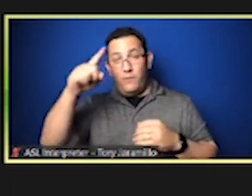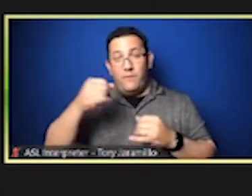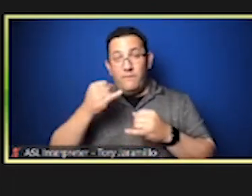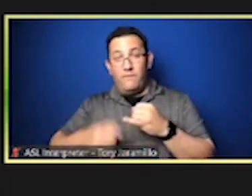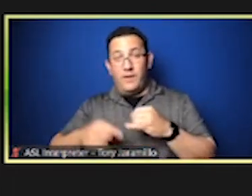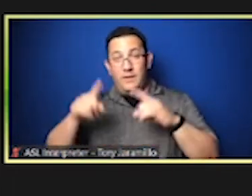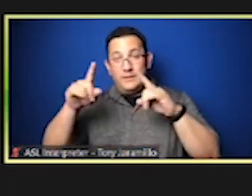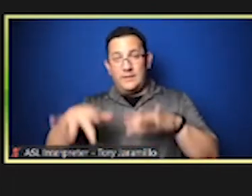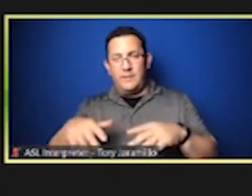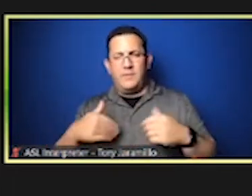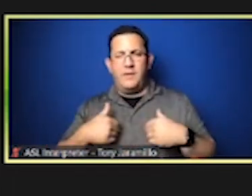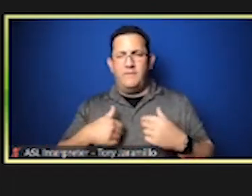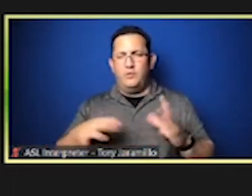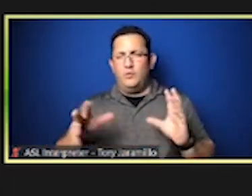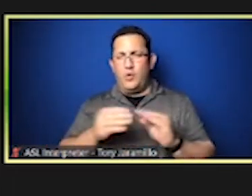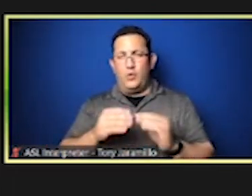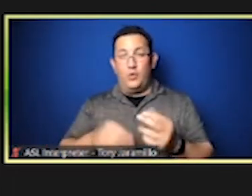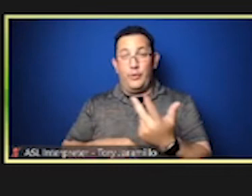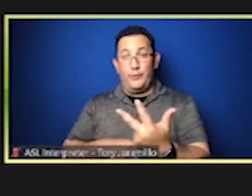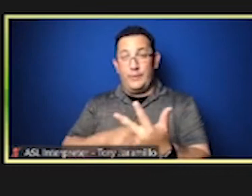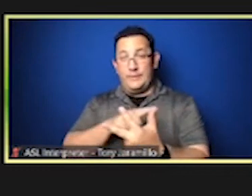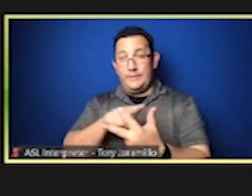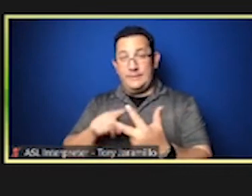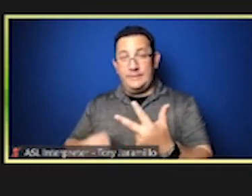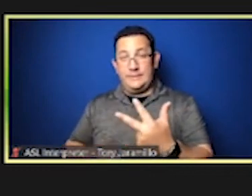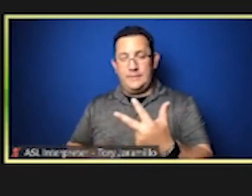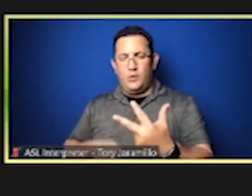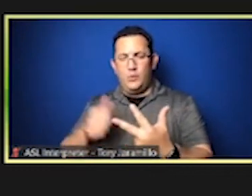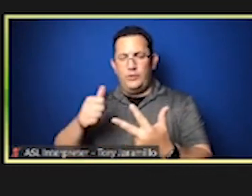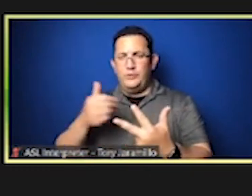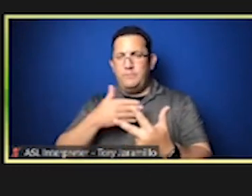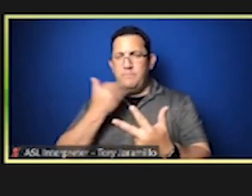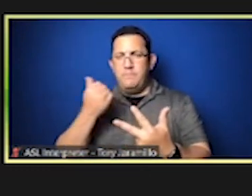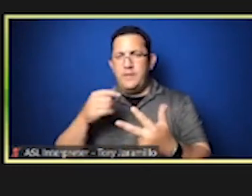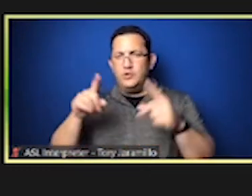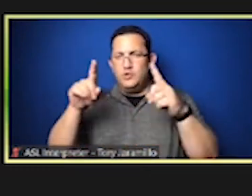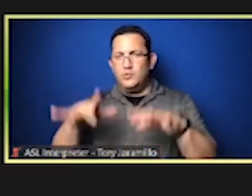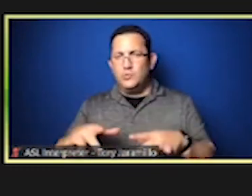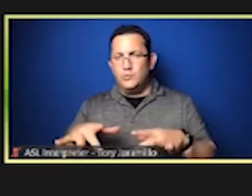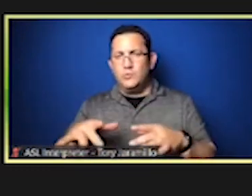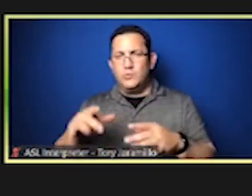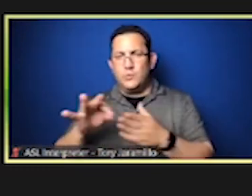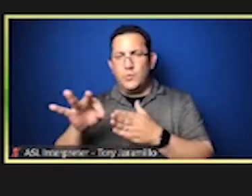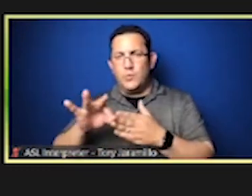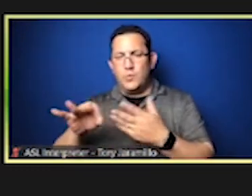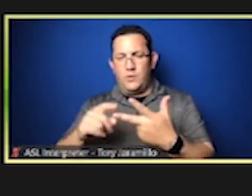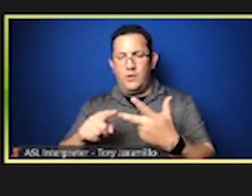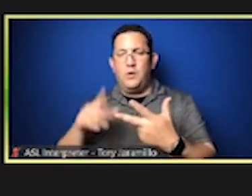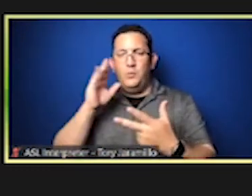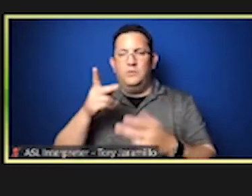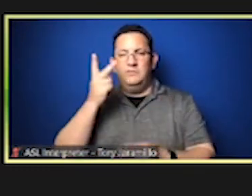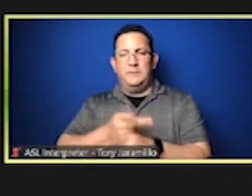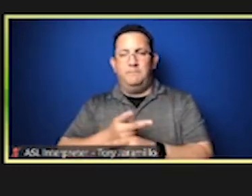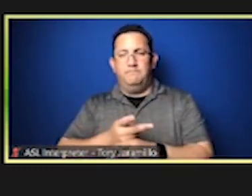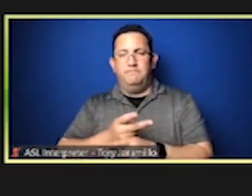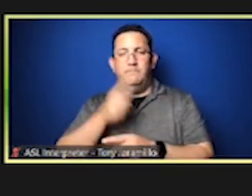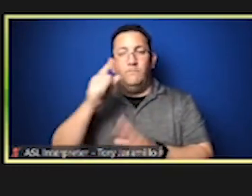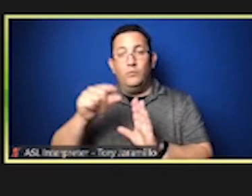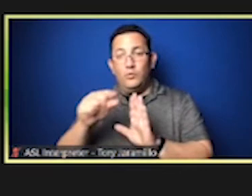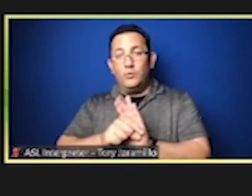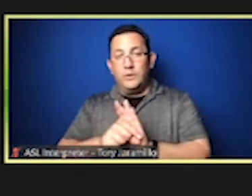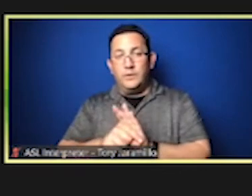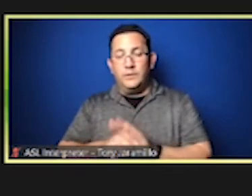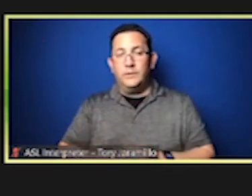will be the score that Edgenuity automatically counts towards the grade. Quizzes and unit tests do not work the